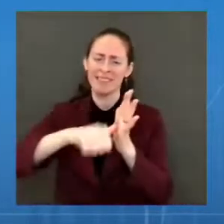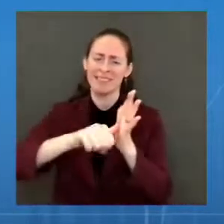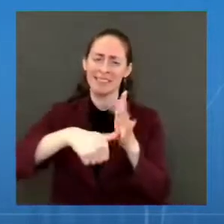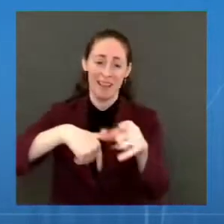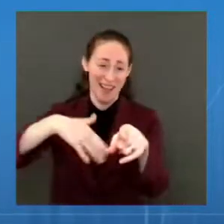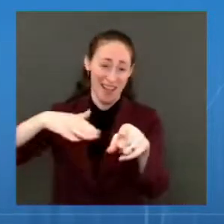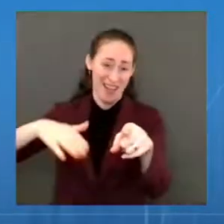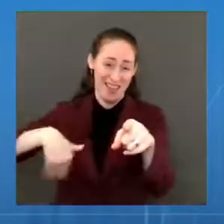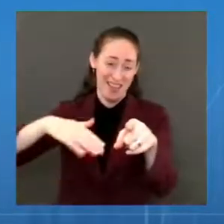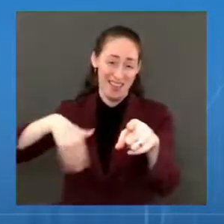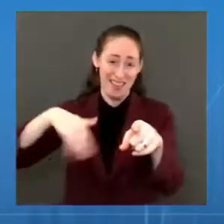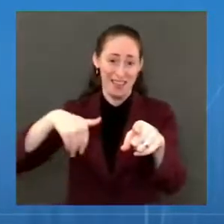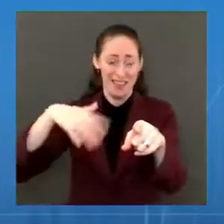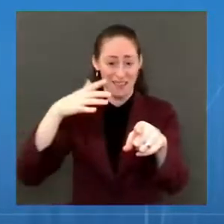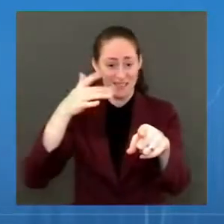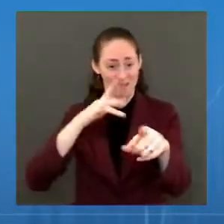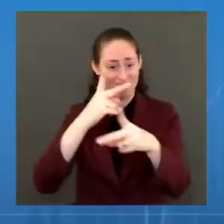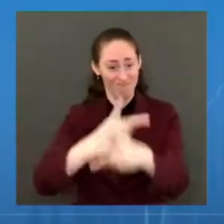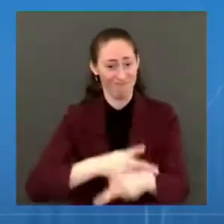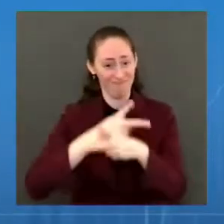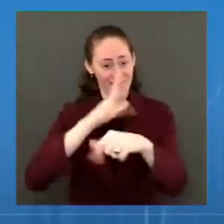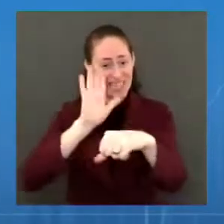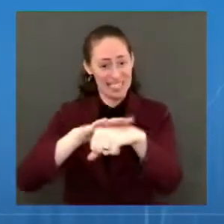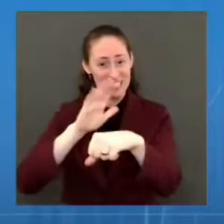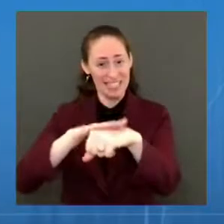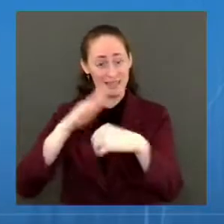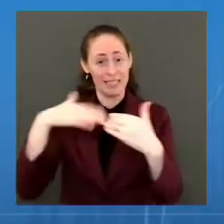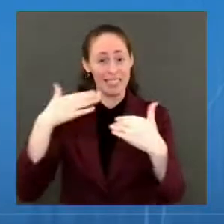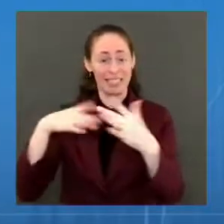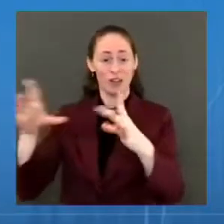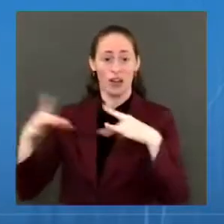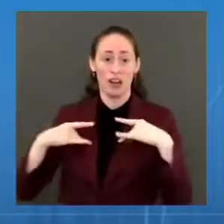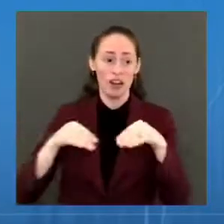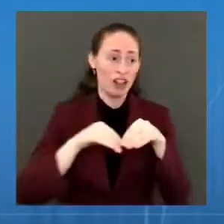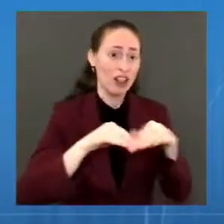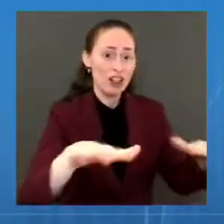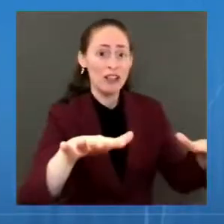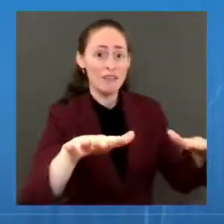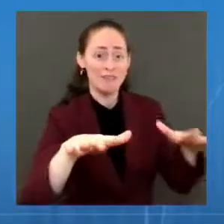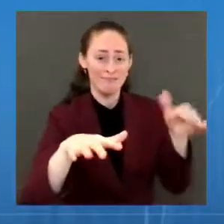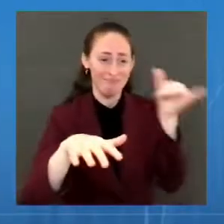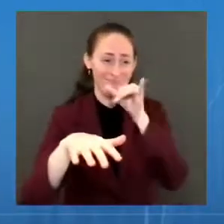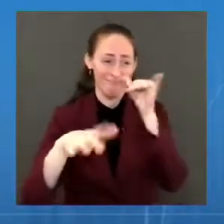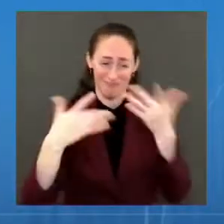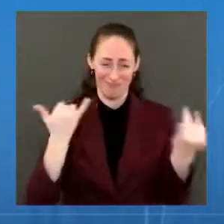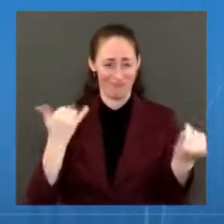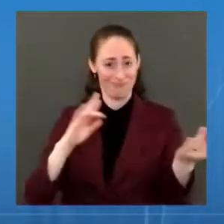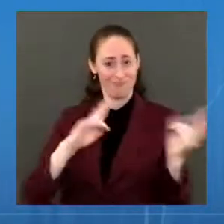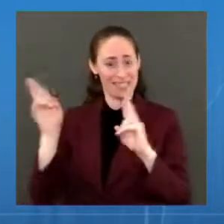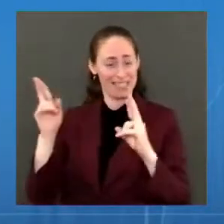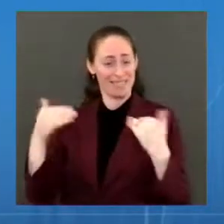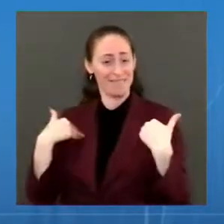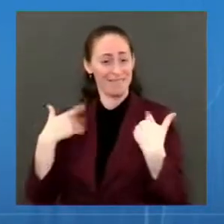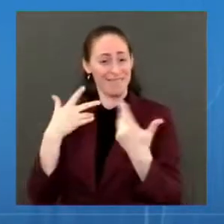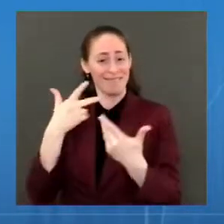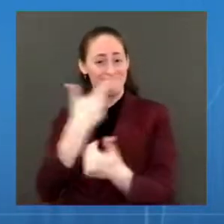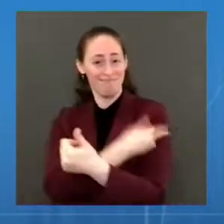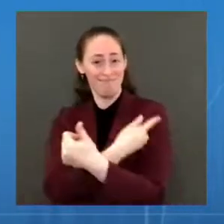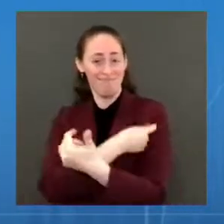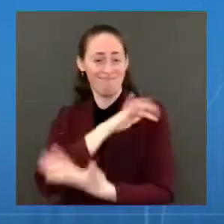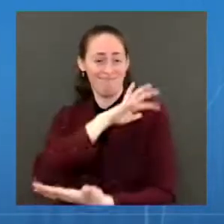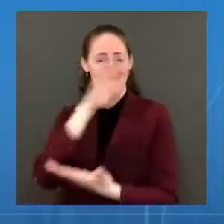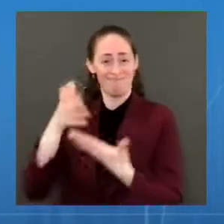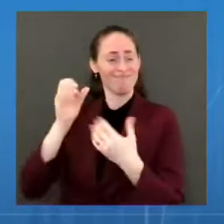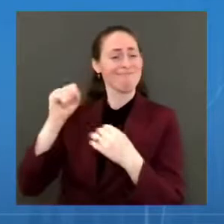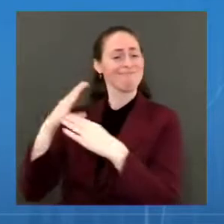Tragically, at a time when we have vaccines that can provide incredible protection. As we approach